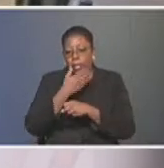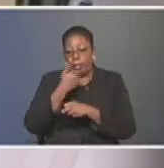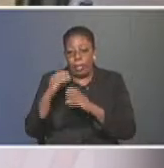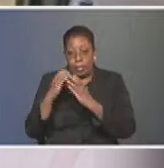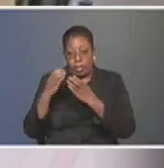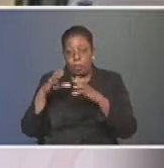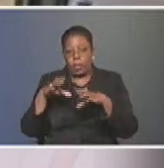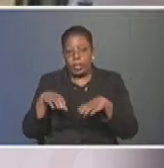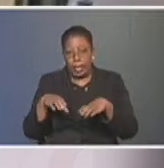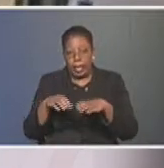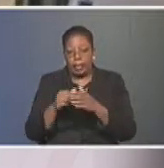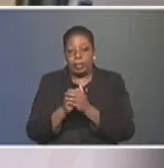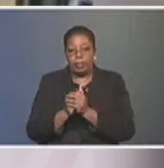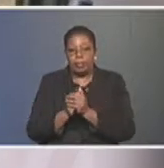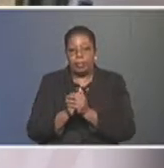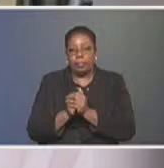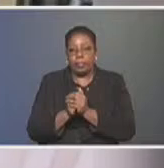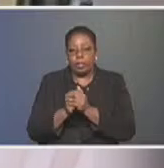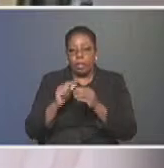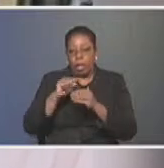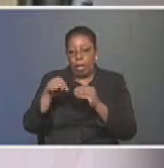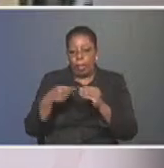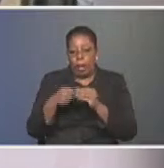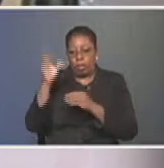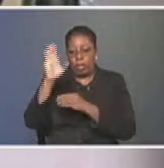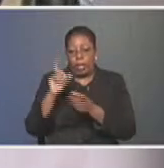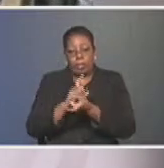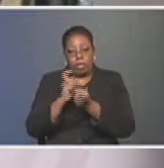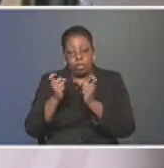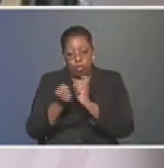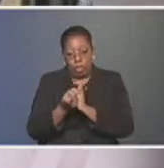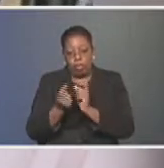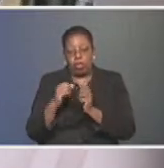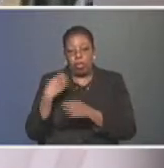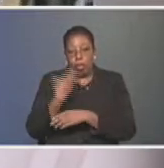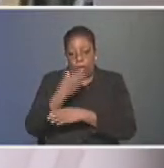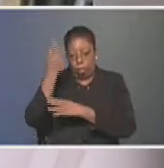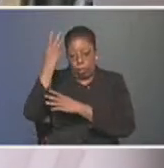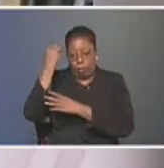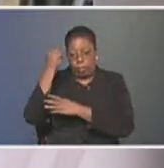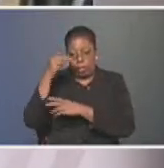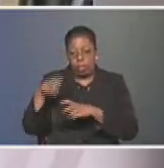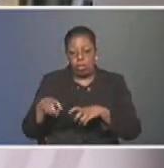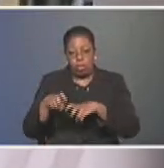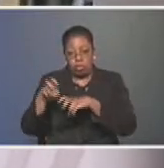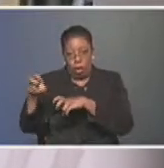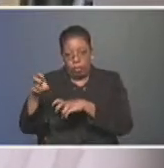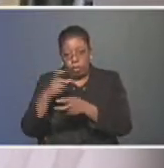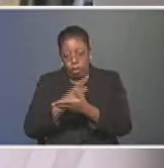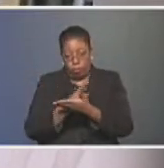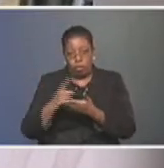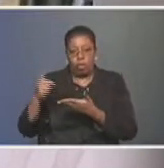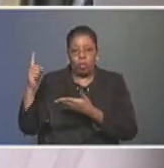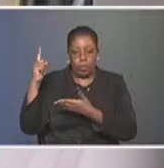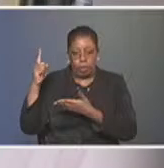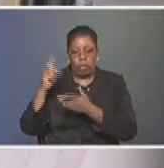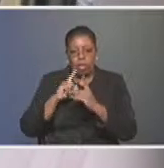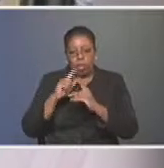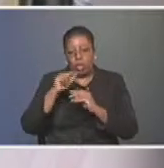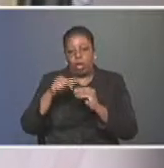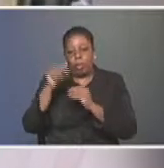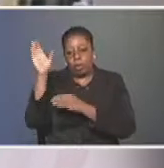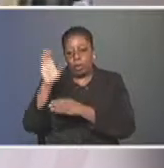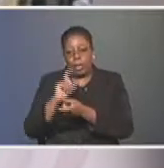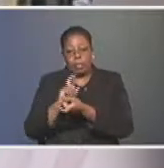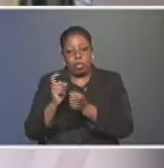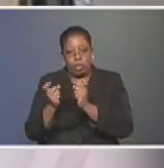island developing states on issues of climate change. You know, our Prime Minister is traveling to Glasgow in a couple of weeks to make the case for the Bahamas on climate